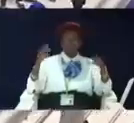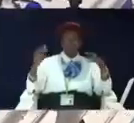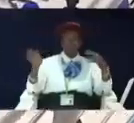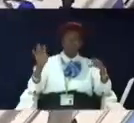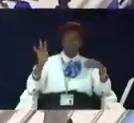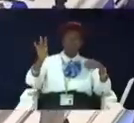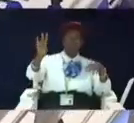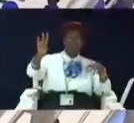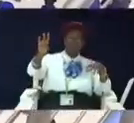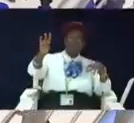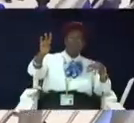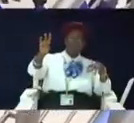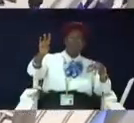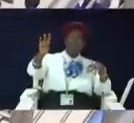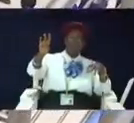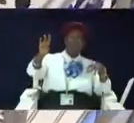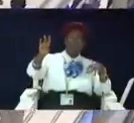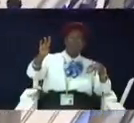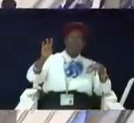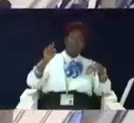7. AJ.